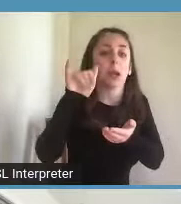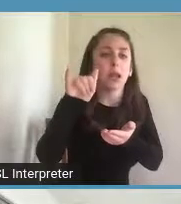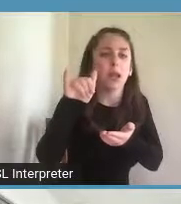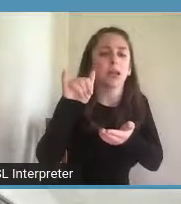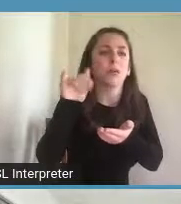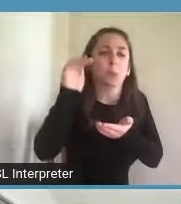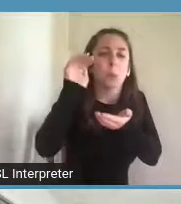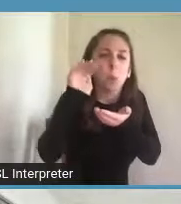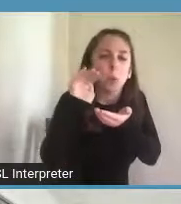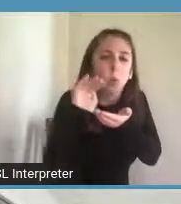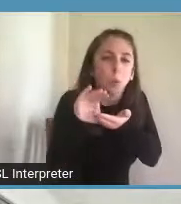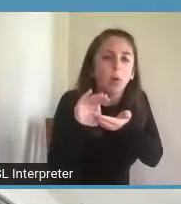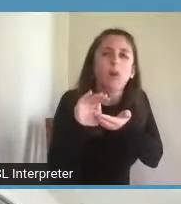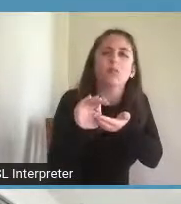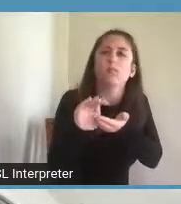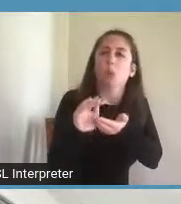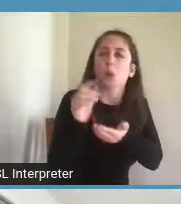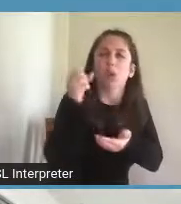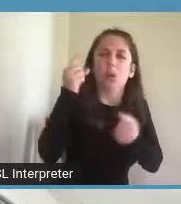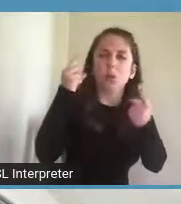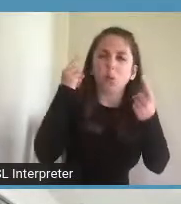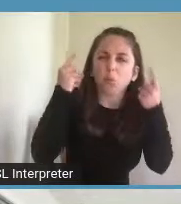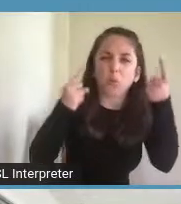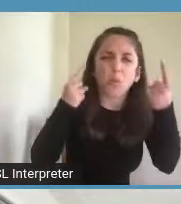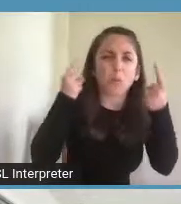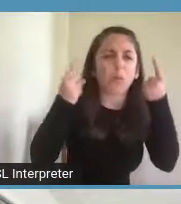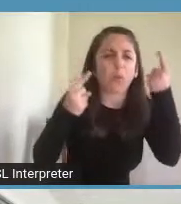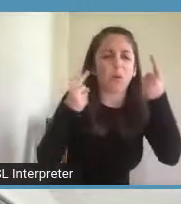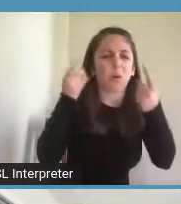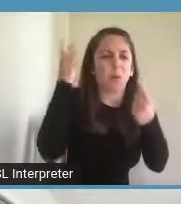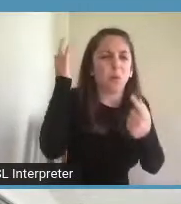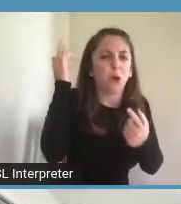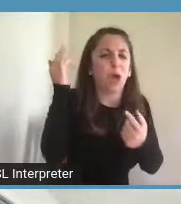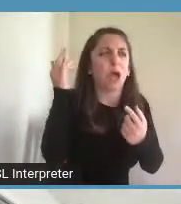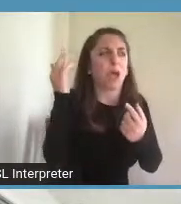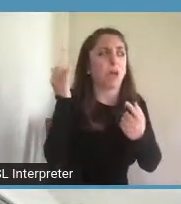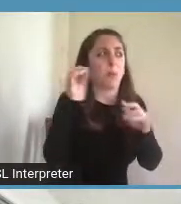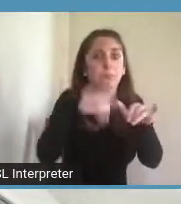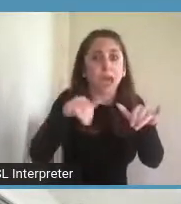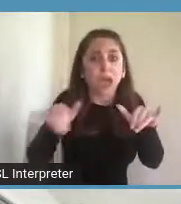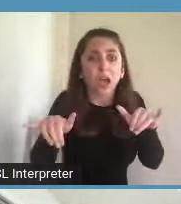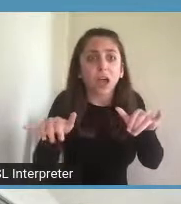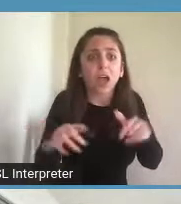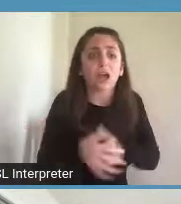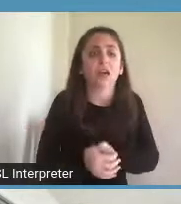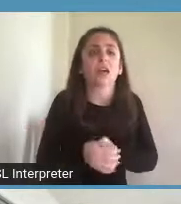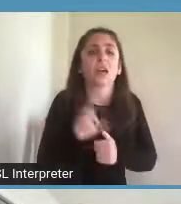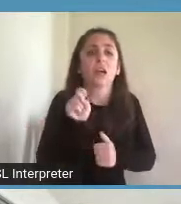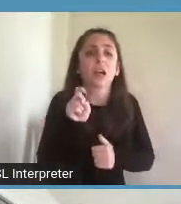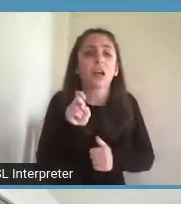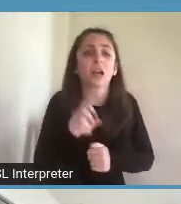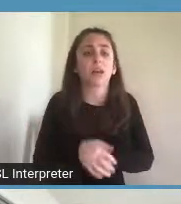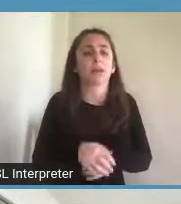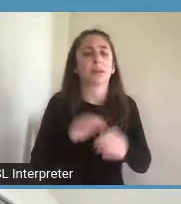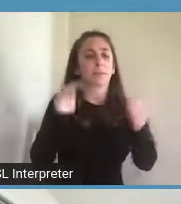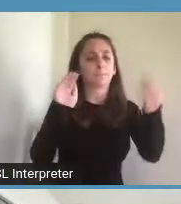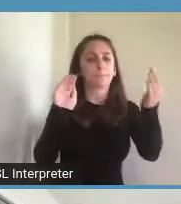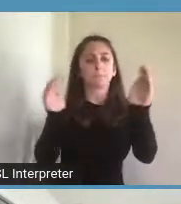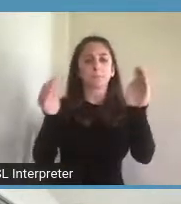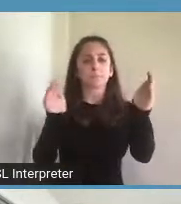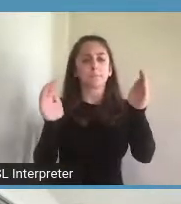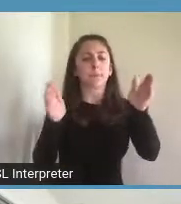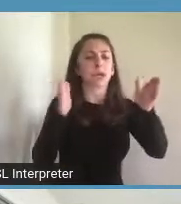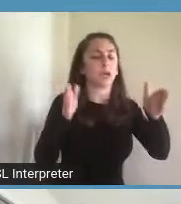why. Which brings me to, is this a pattern? So what I did was, you can compare time periods in